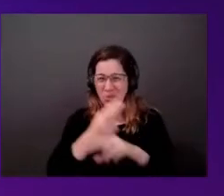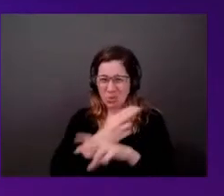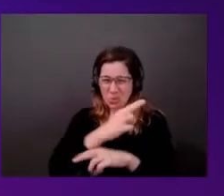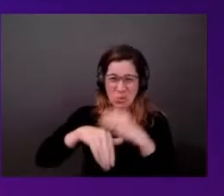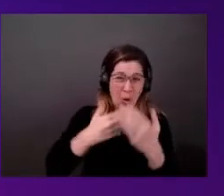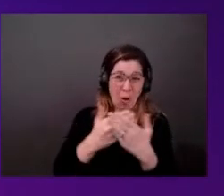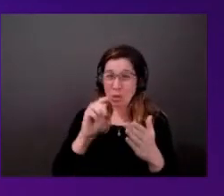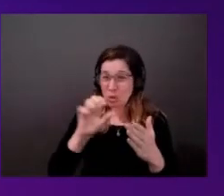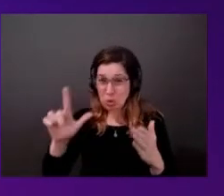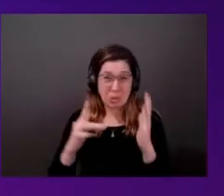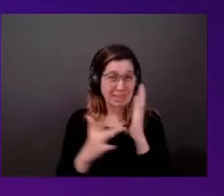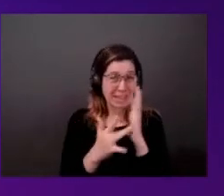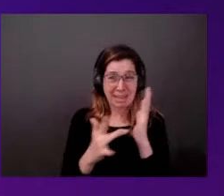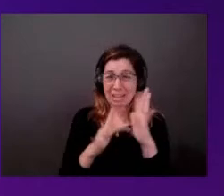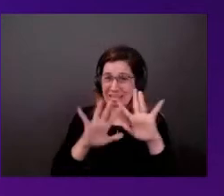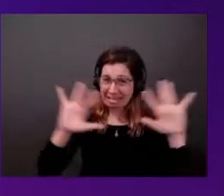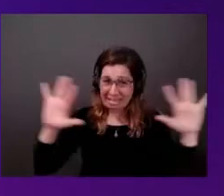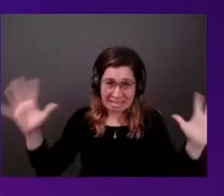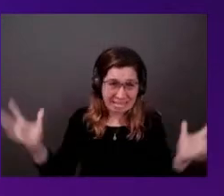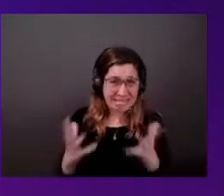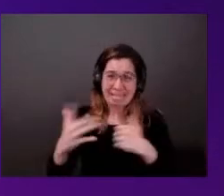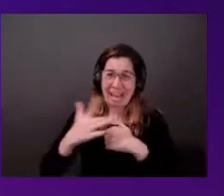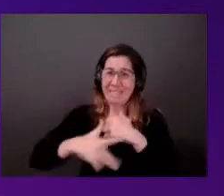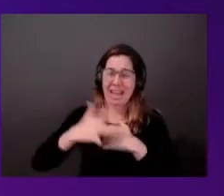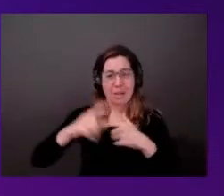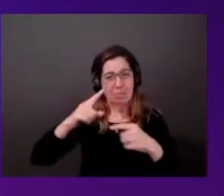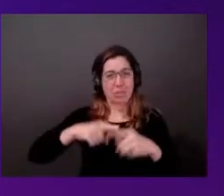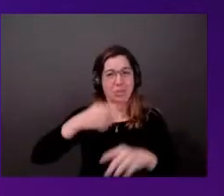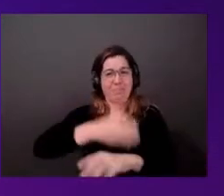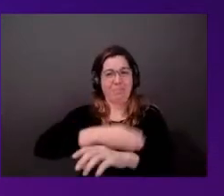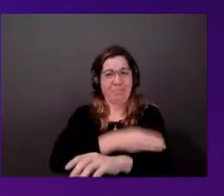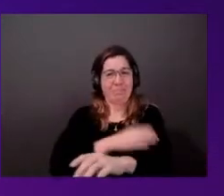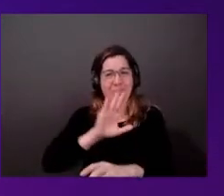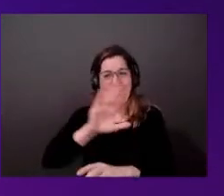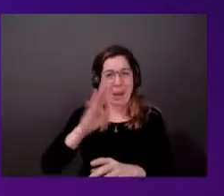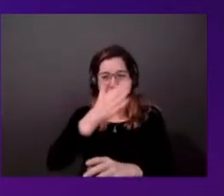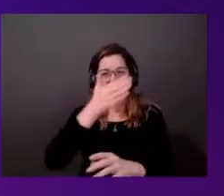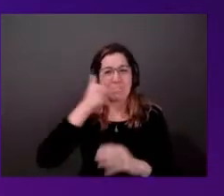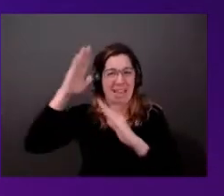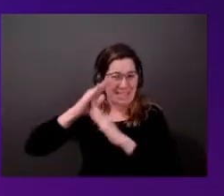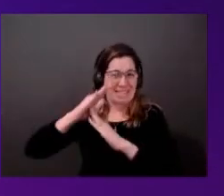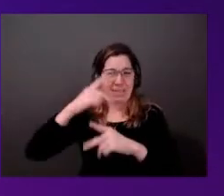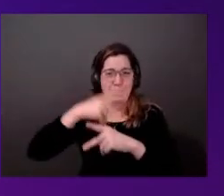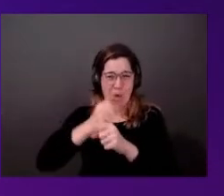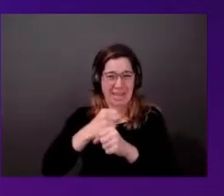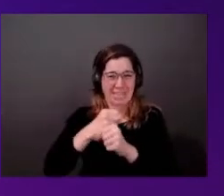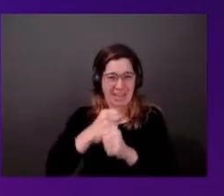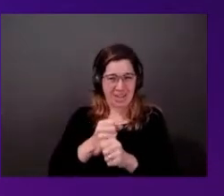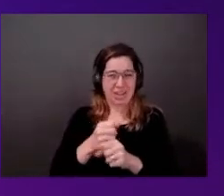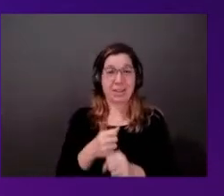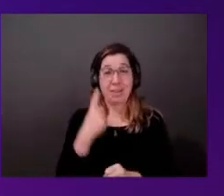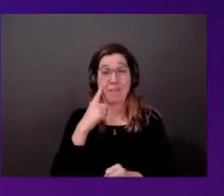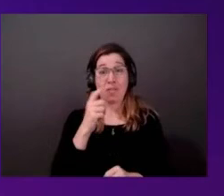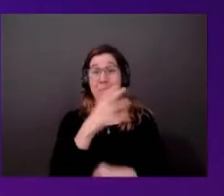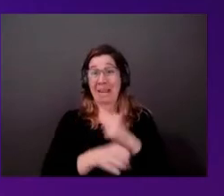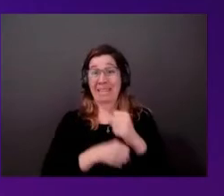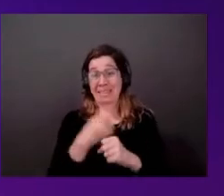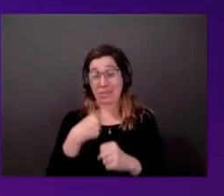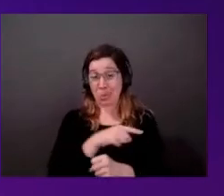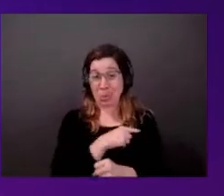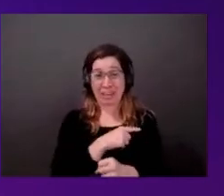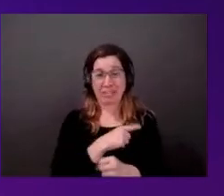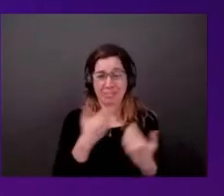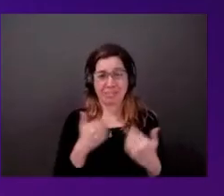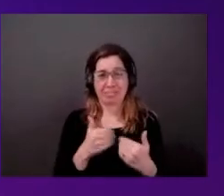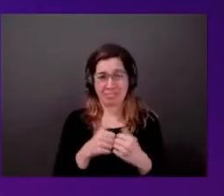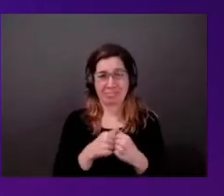us to enable their best productivity. For many years, we've been on a journey to provide